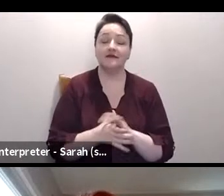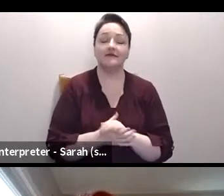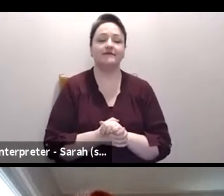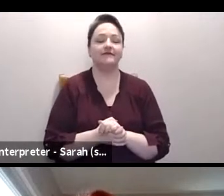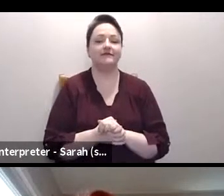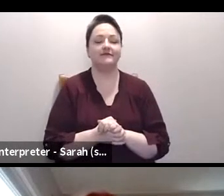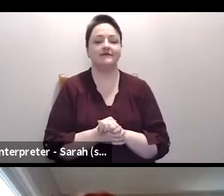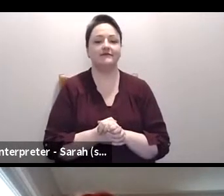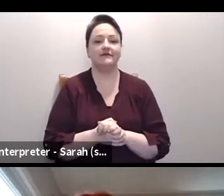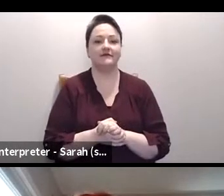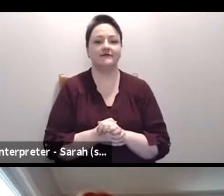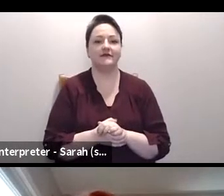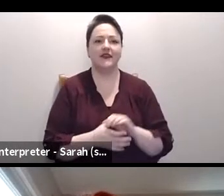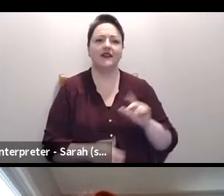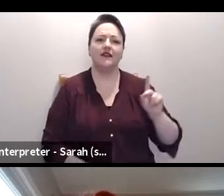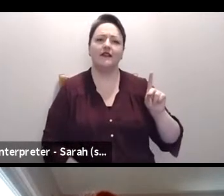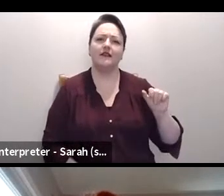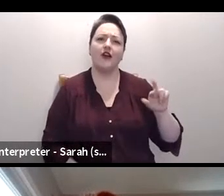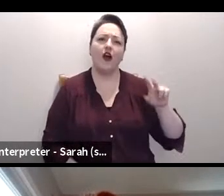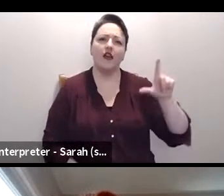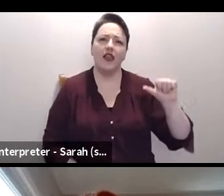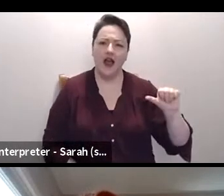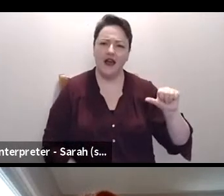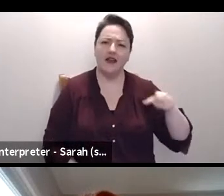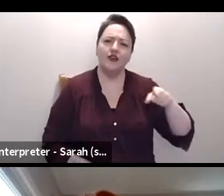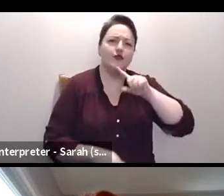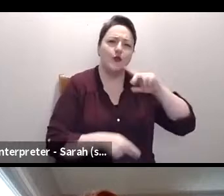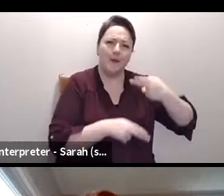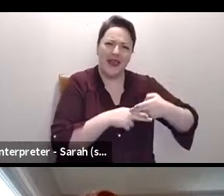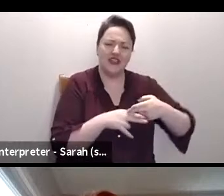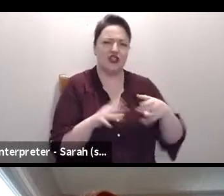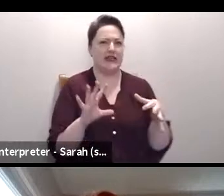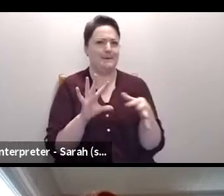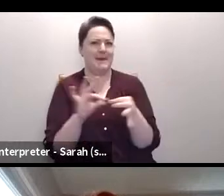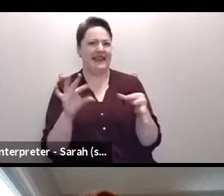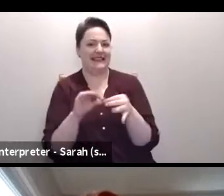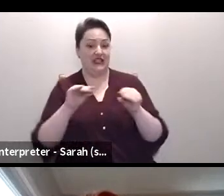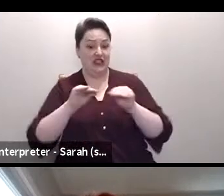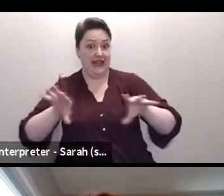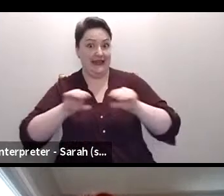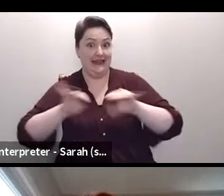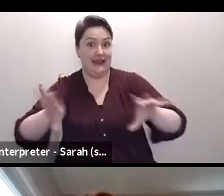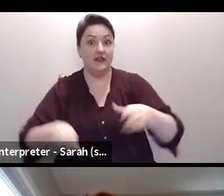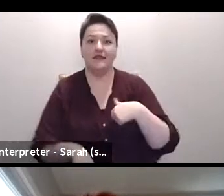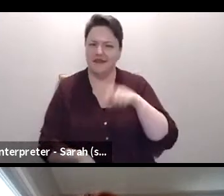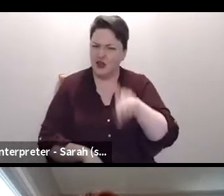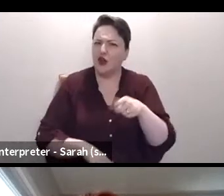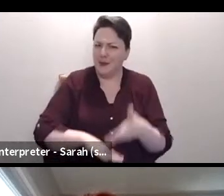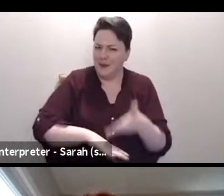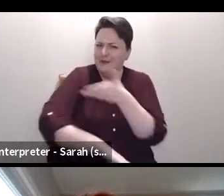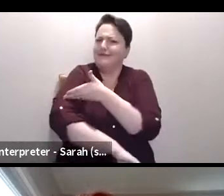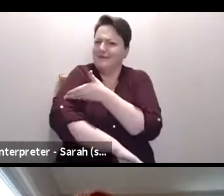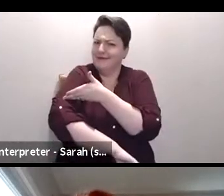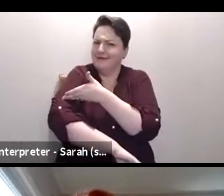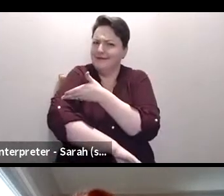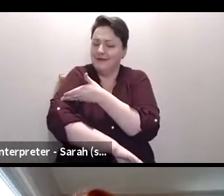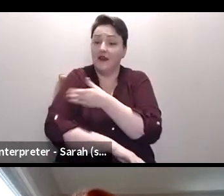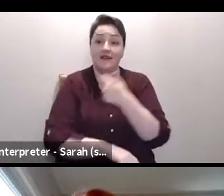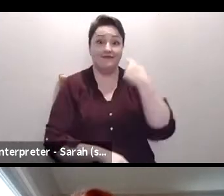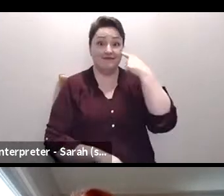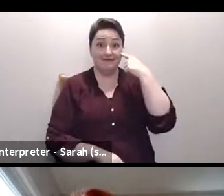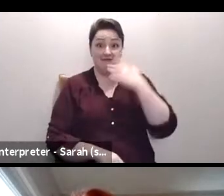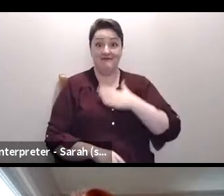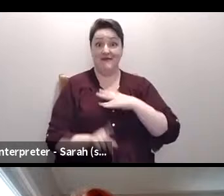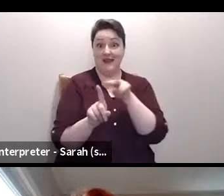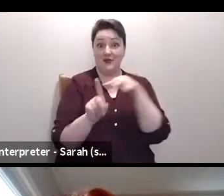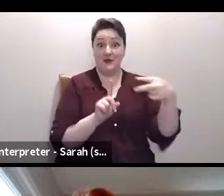I think Carla, you mentioned that the messaging could be better, or maybe Larry, you said the messaging could be better. And I think from our perspective in the